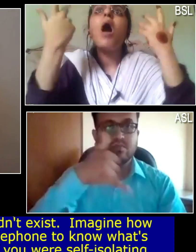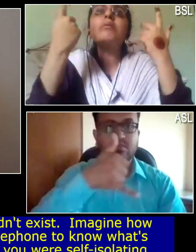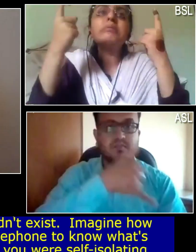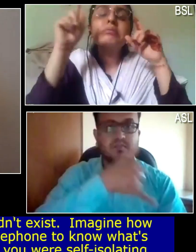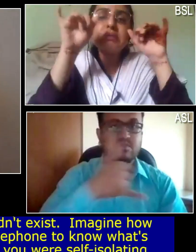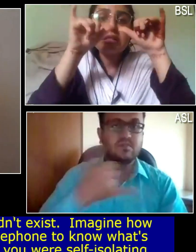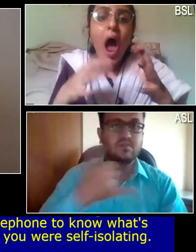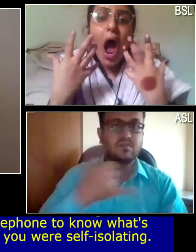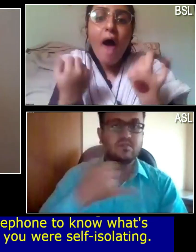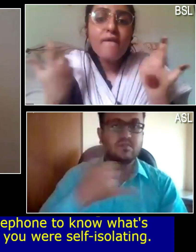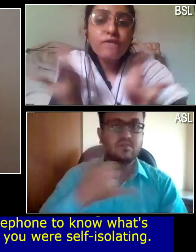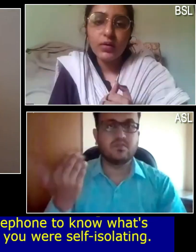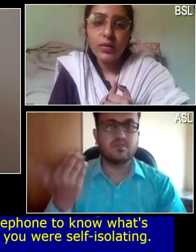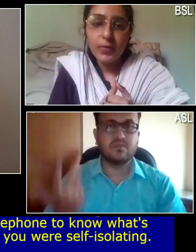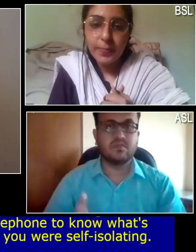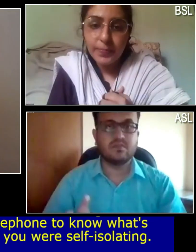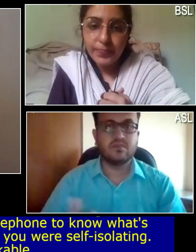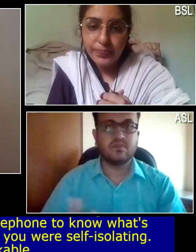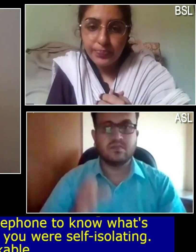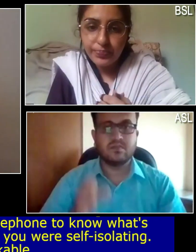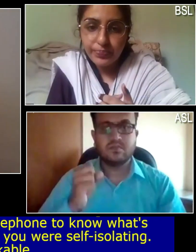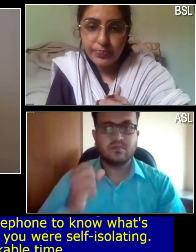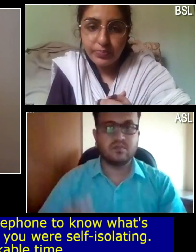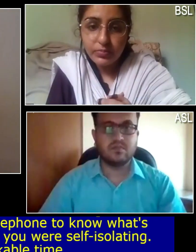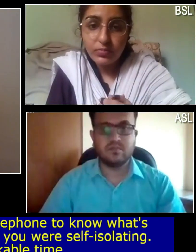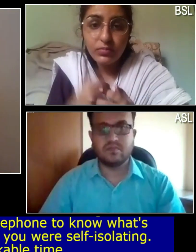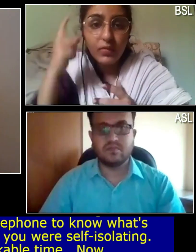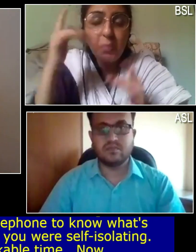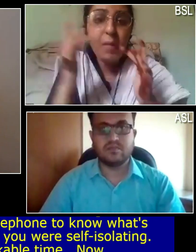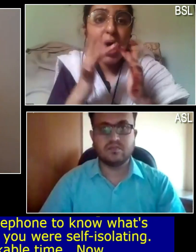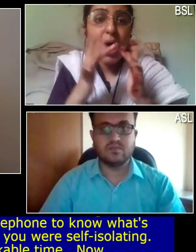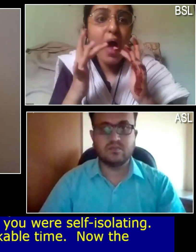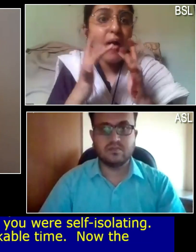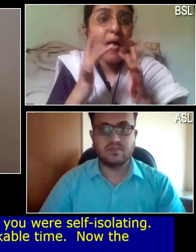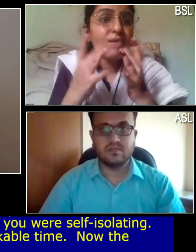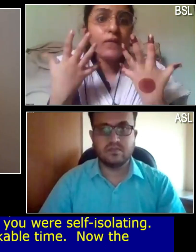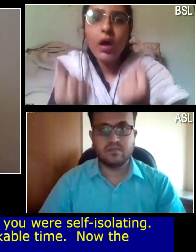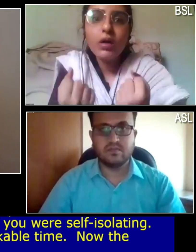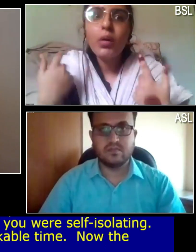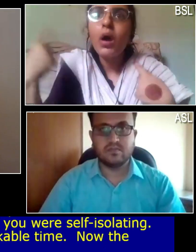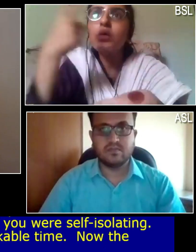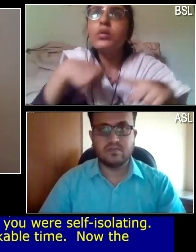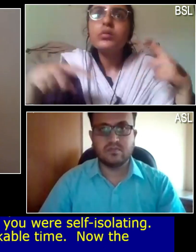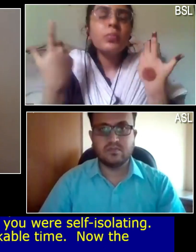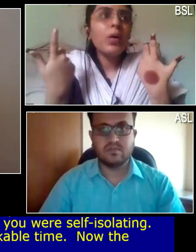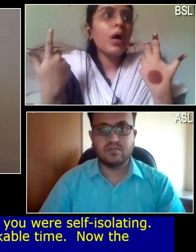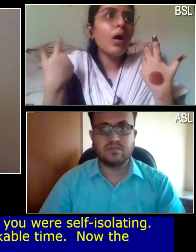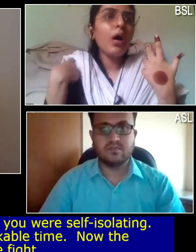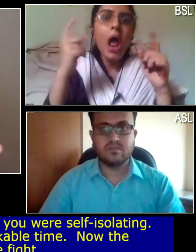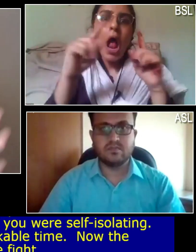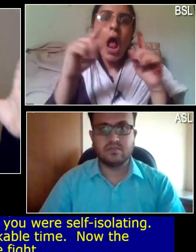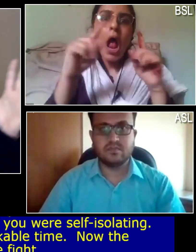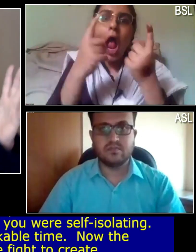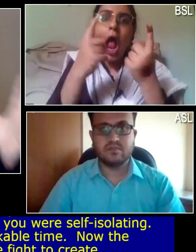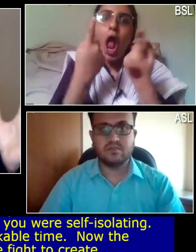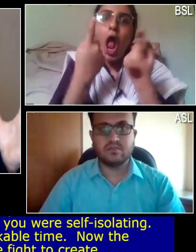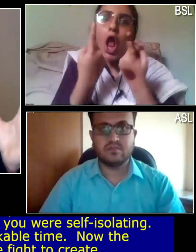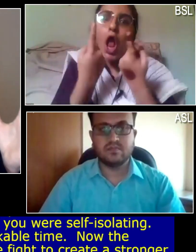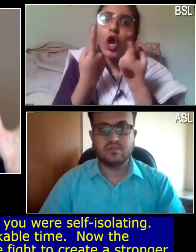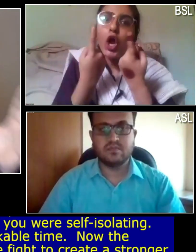to live in this remarkable time. You know, the internet society has been fighting the fight to create a stronger internet that